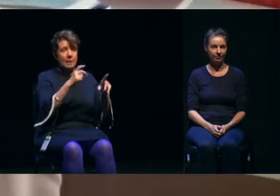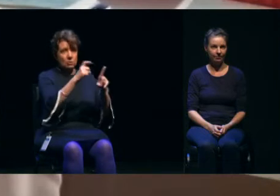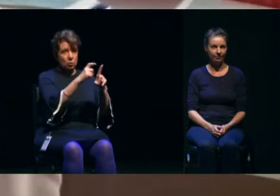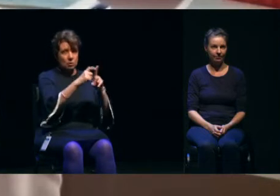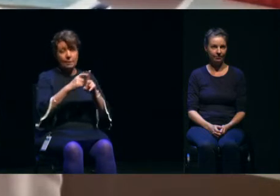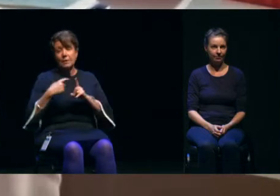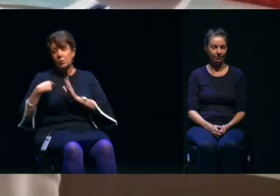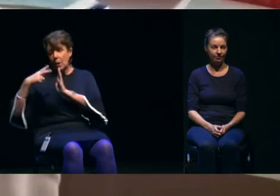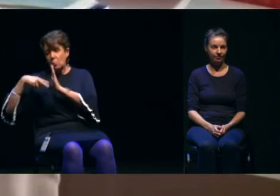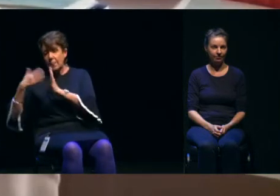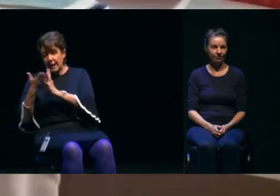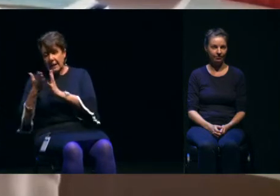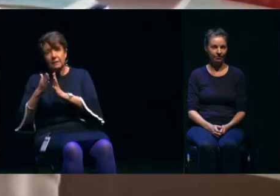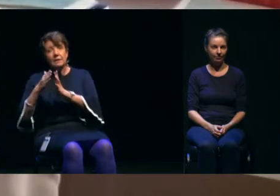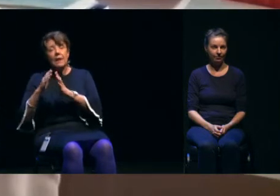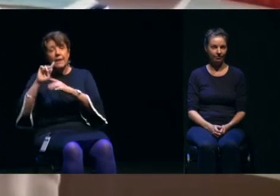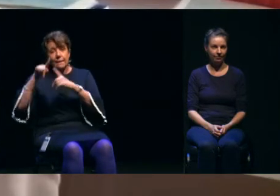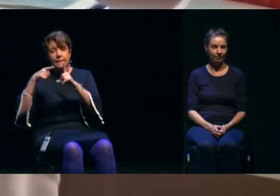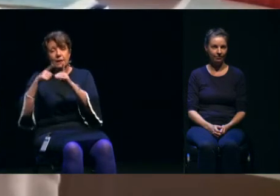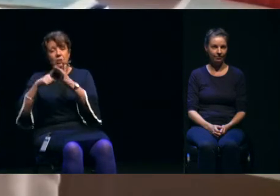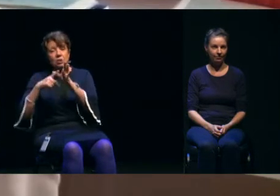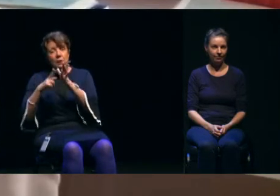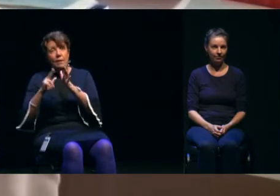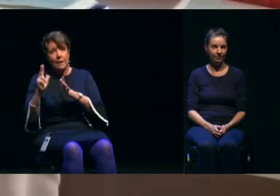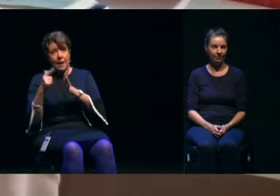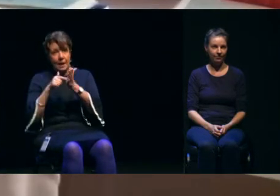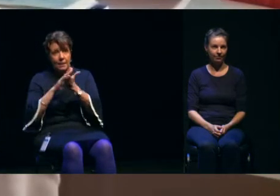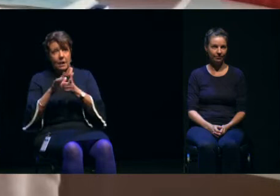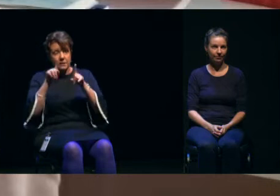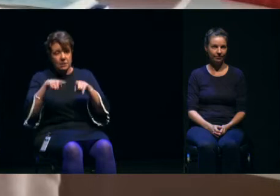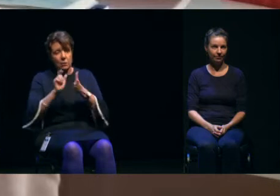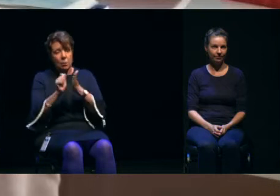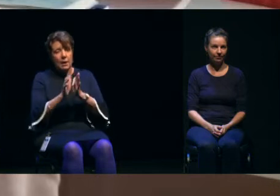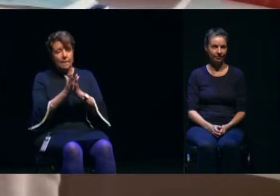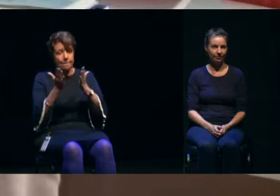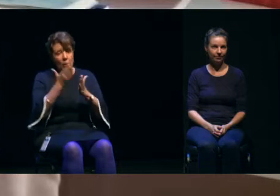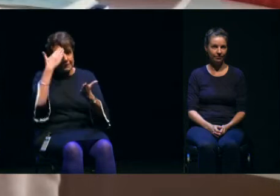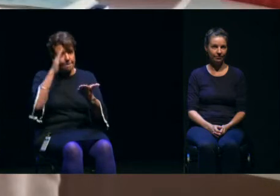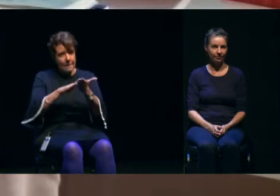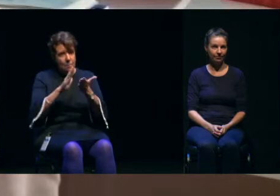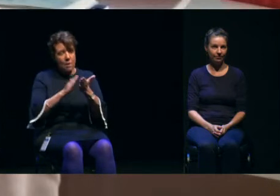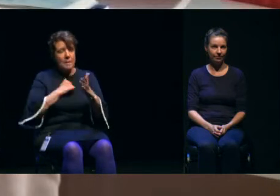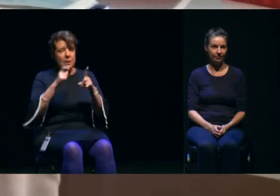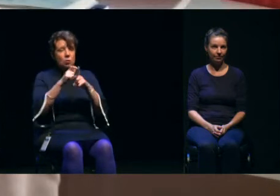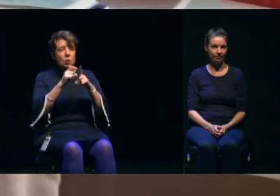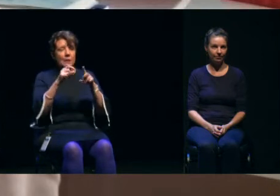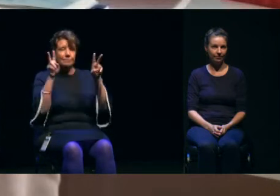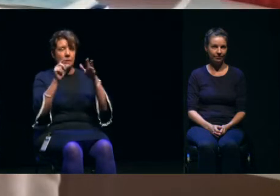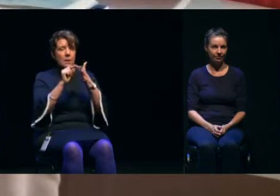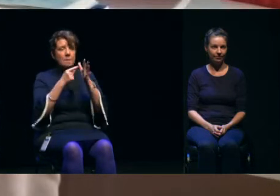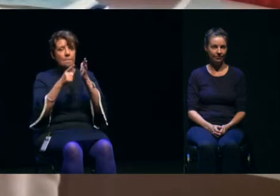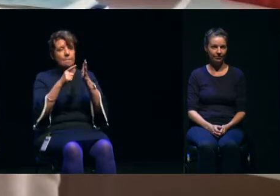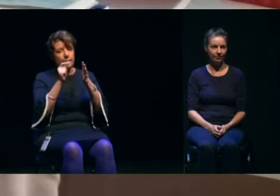I read the letters. And on January 8th, I started writing a book that It's called Paula, a memoir. With the